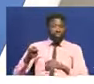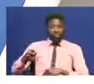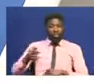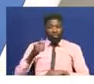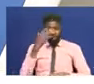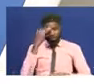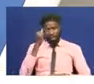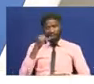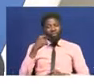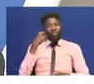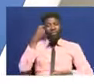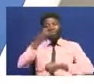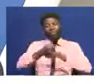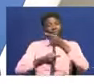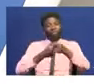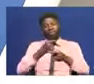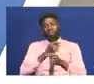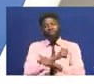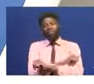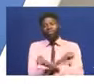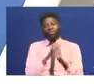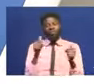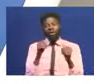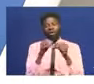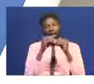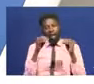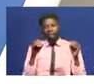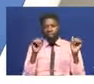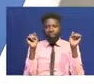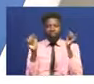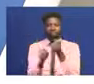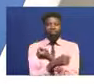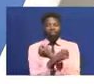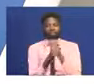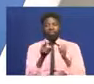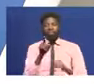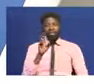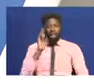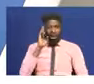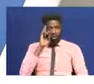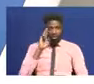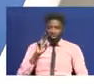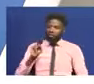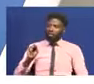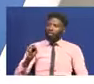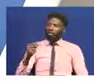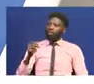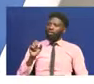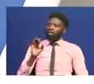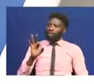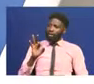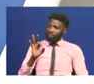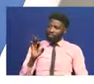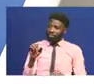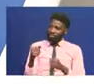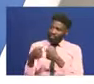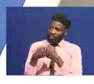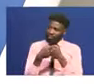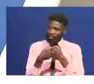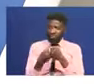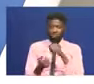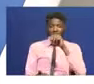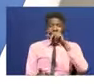have a sustainable fund in that. And that's why a lot of the financial challenges that were there within NHIF go back to this contribution structure. Mm-hmm. And that's why in the